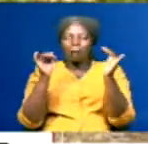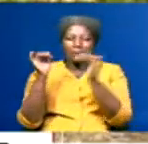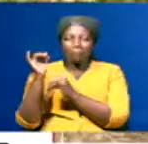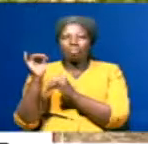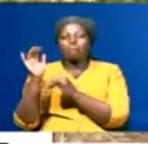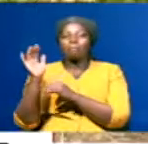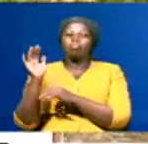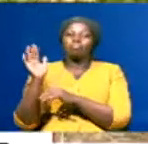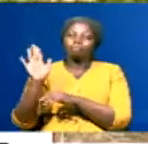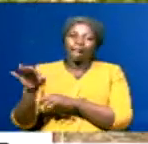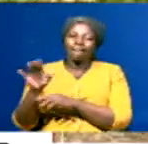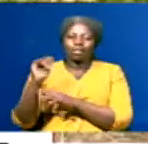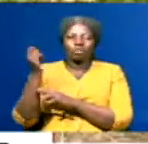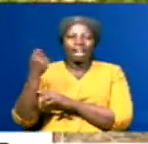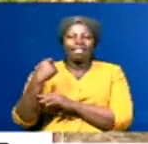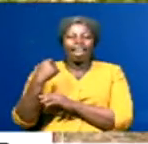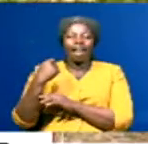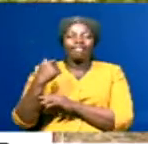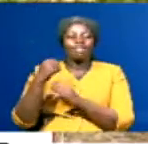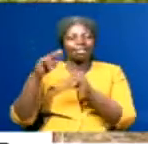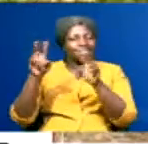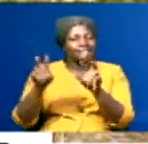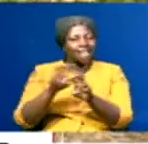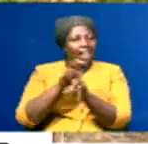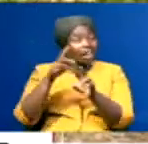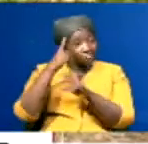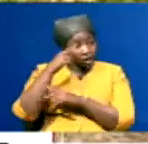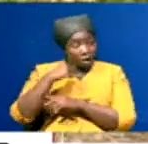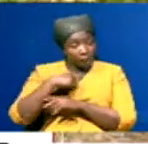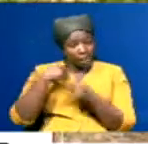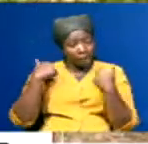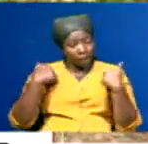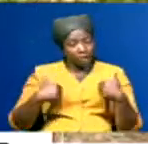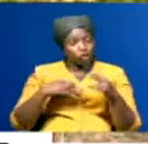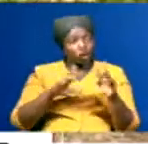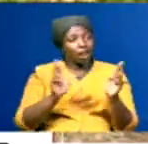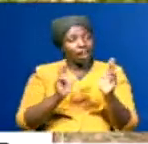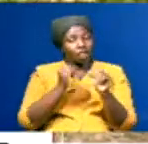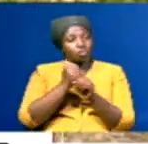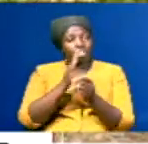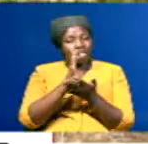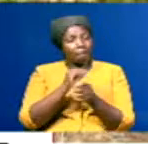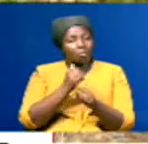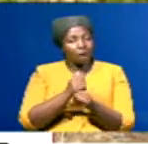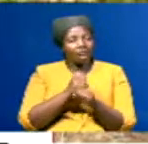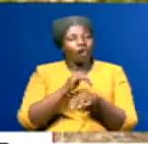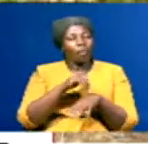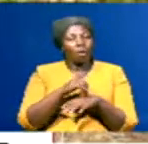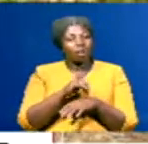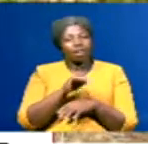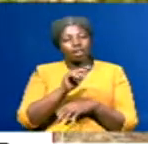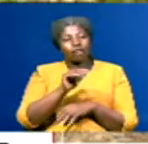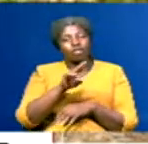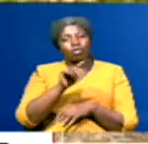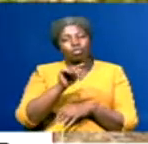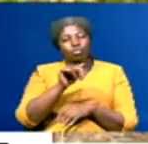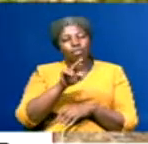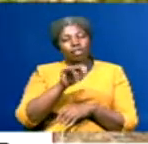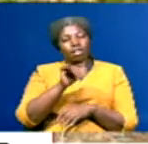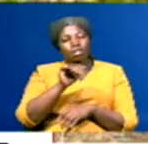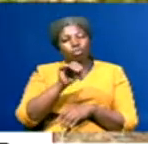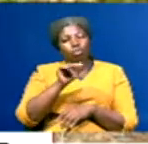they looked for me. I was already doing some work on nutrition and things like that.